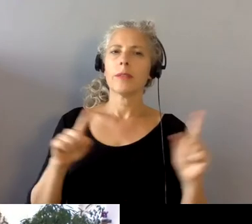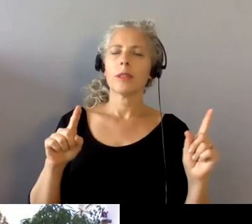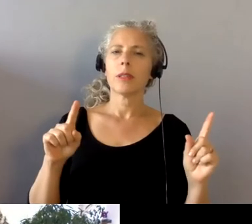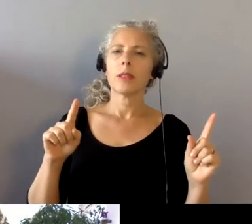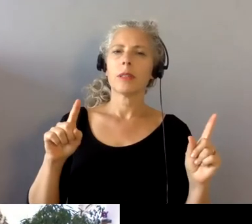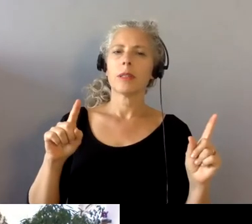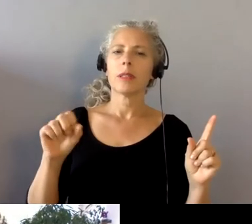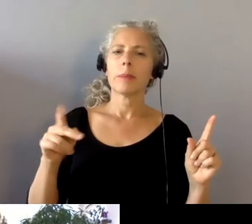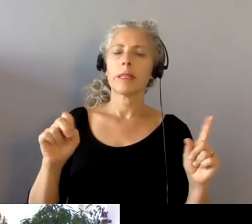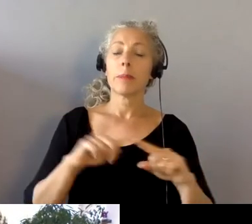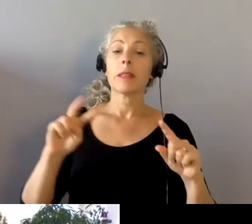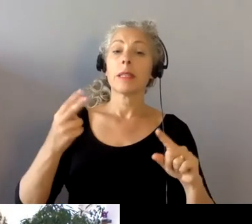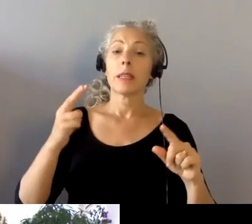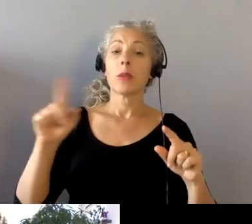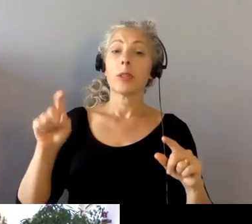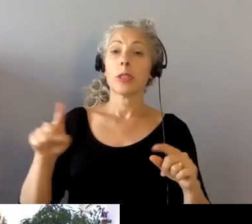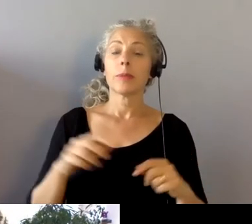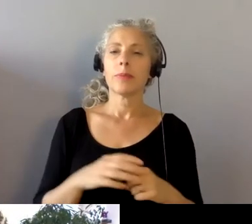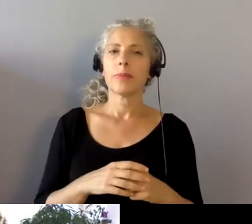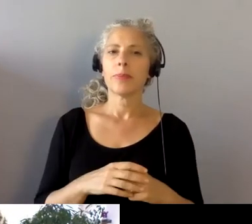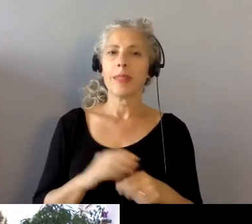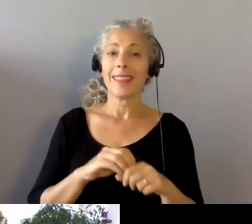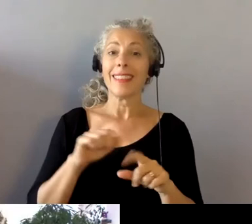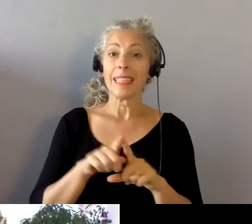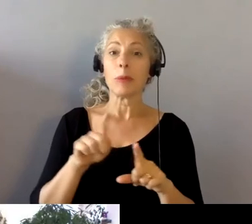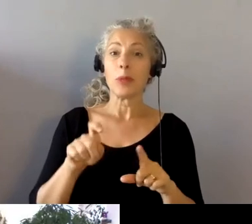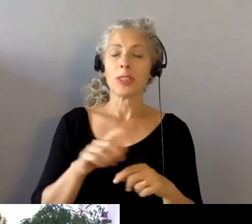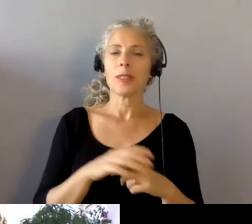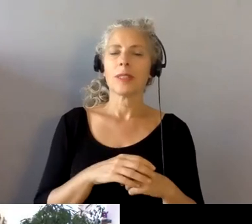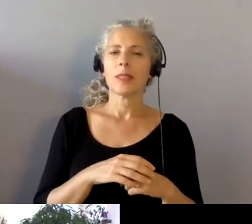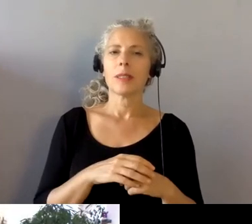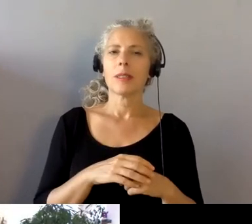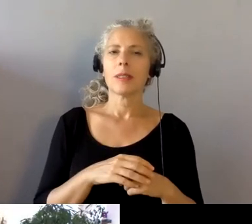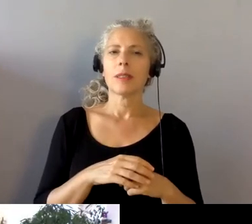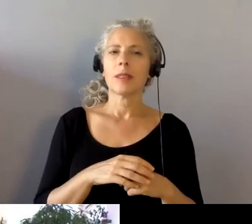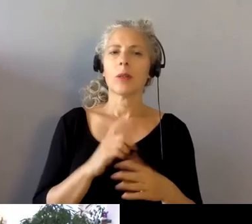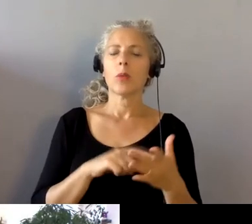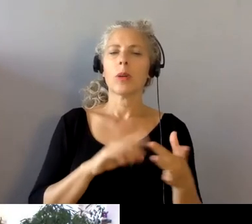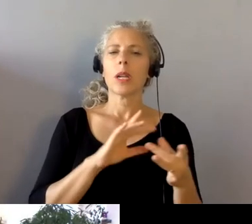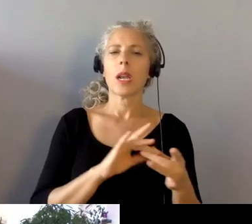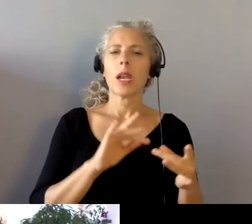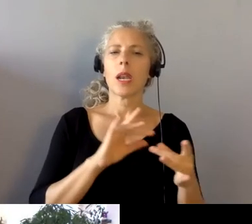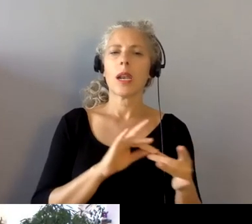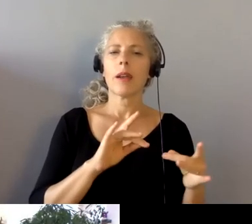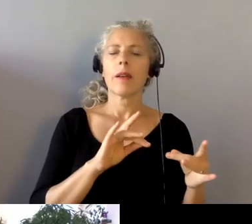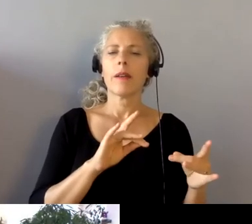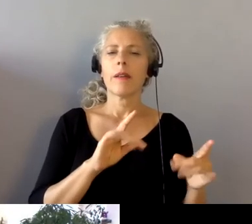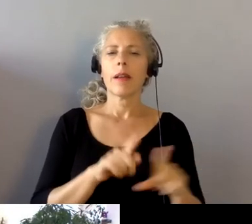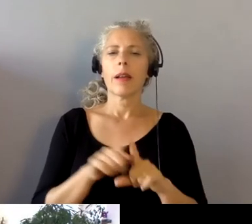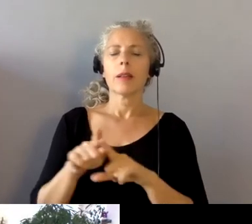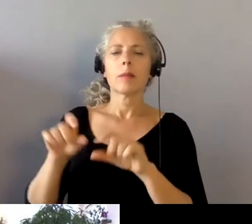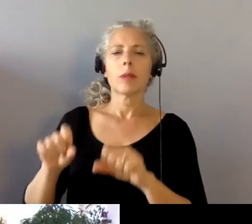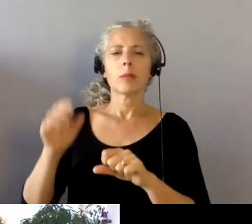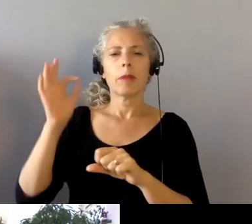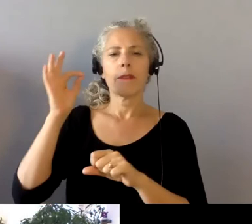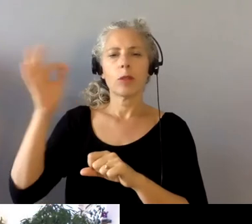about that, but the second question in the same question is, what narratives perhaps as possible future